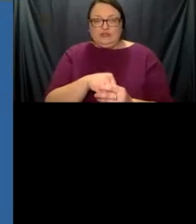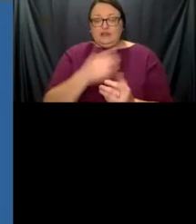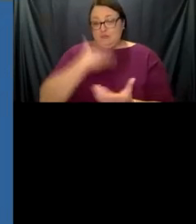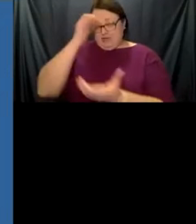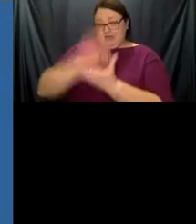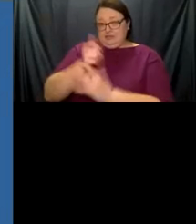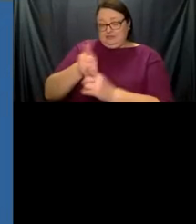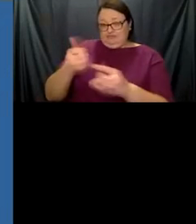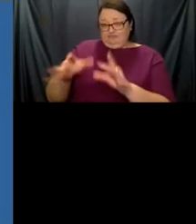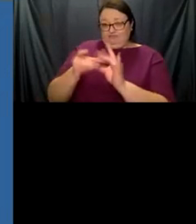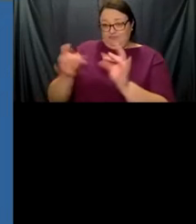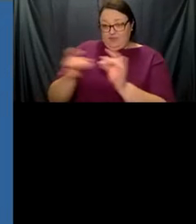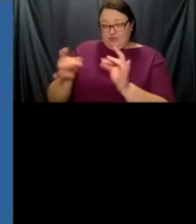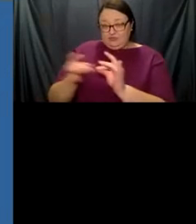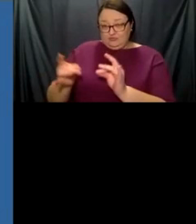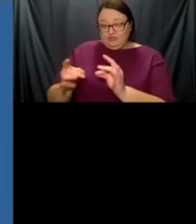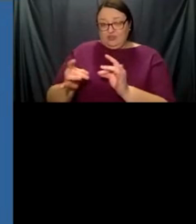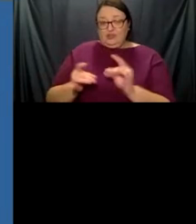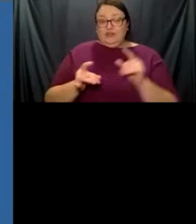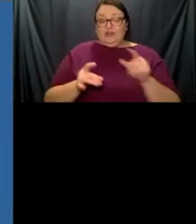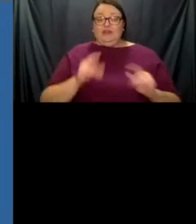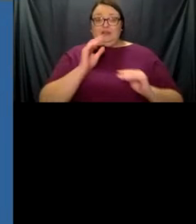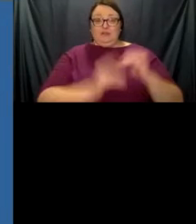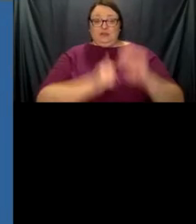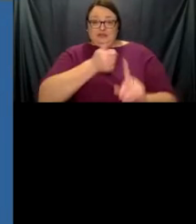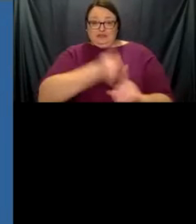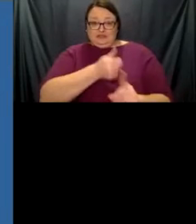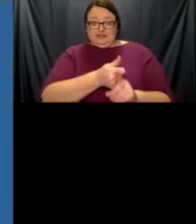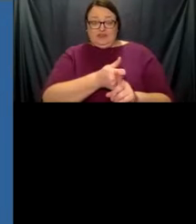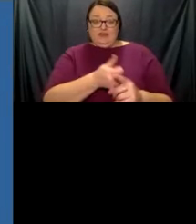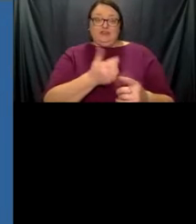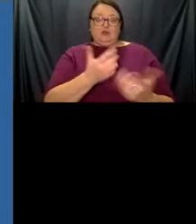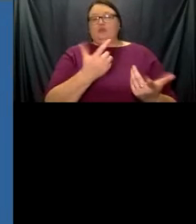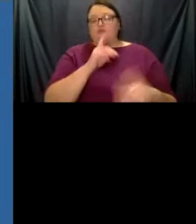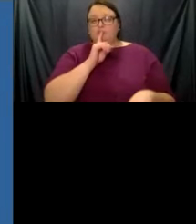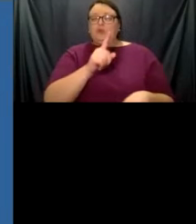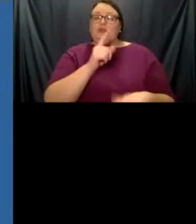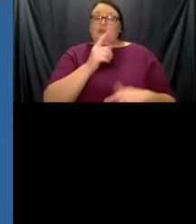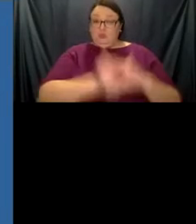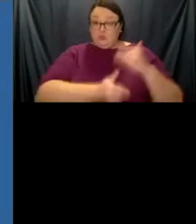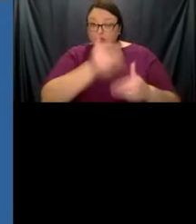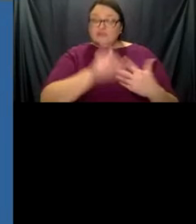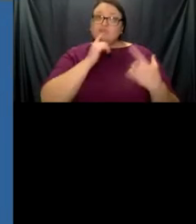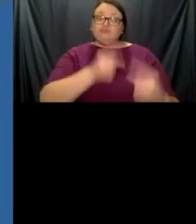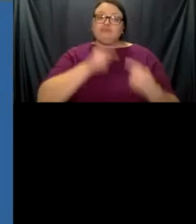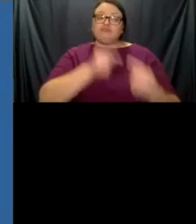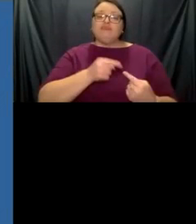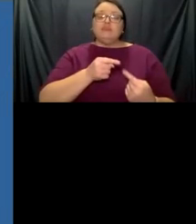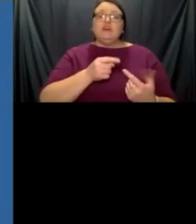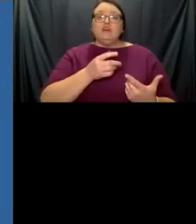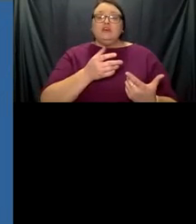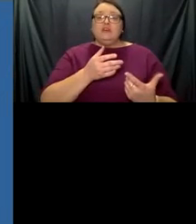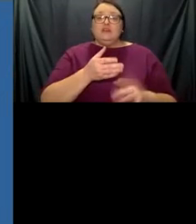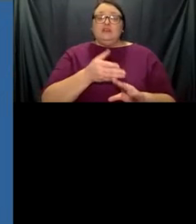proyecto. mentioned, it was a very Como dijo mi esposo, process that we started fue un proceso